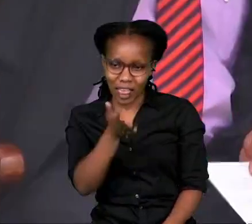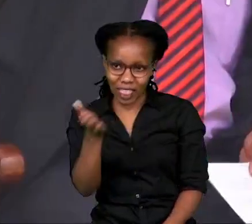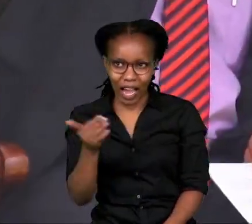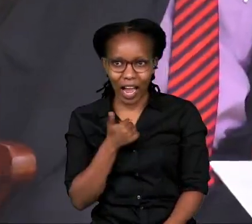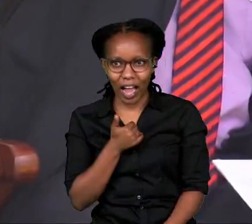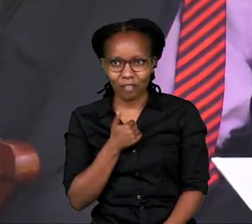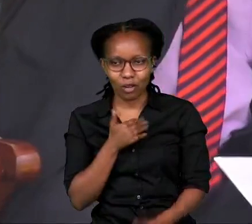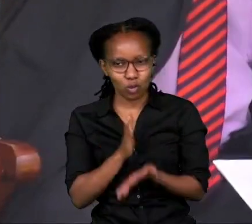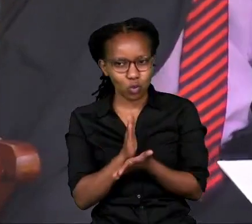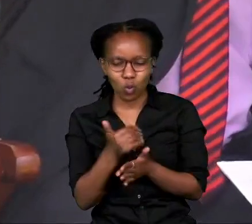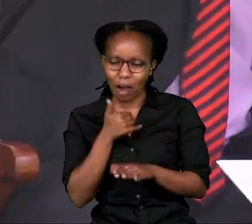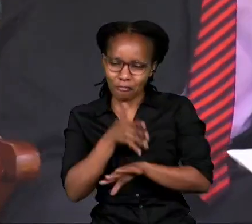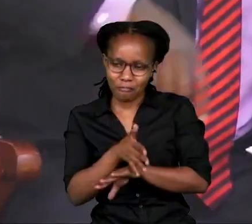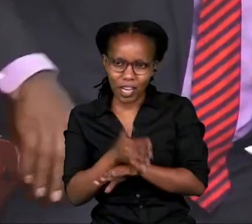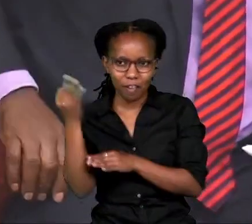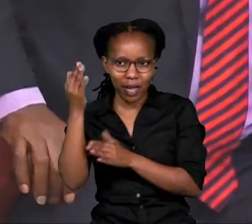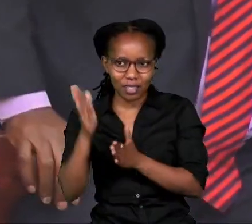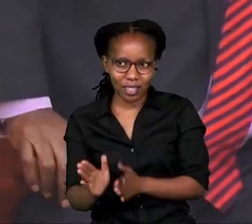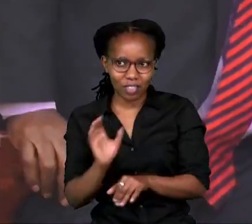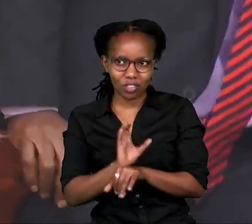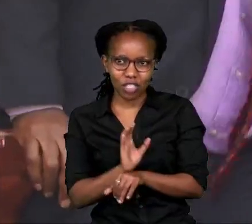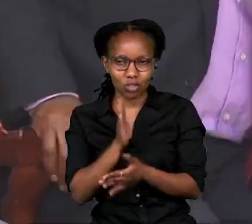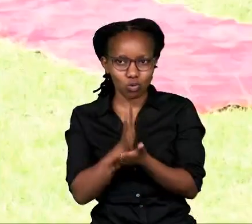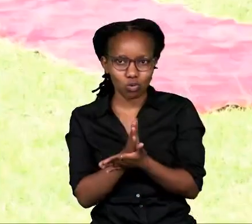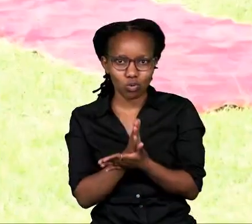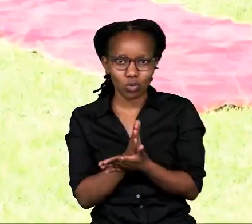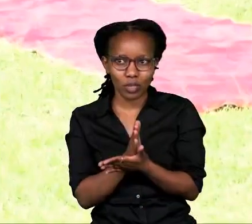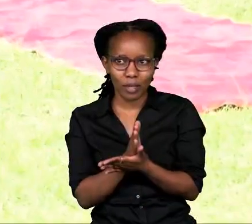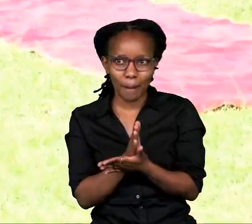They are. They are crooks in church.